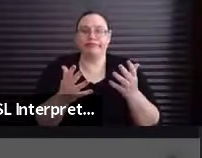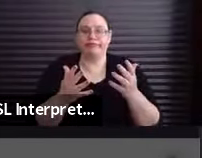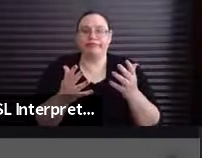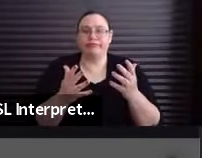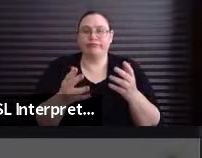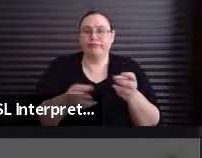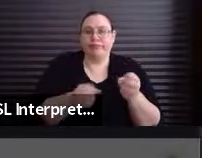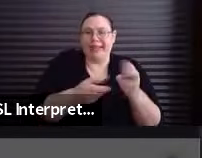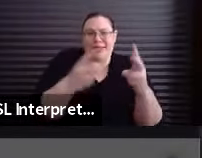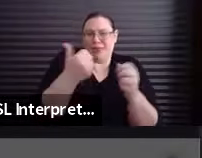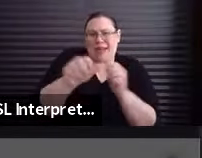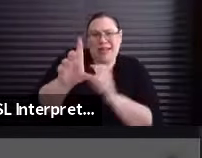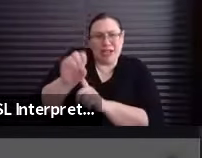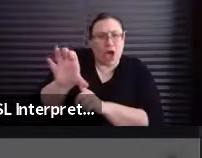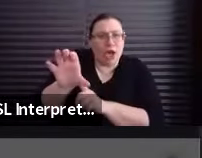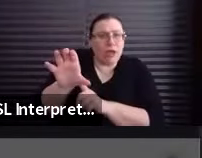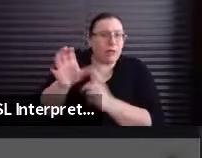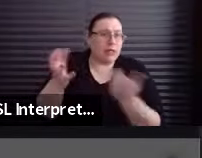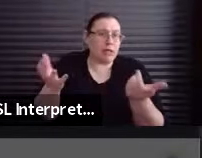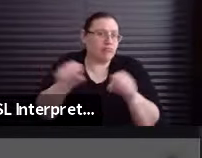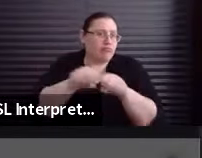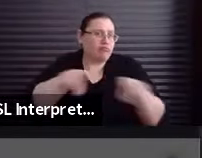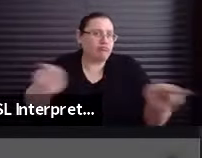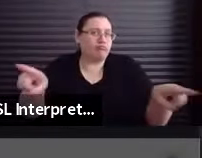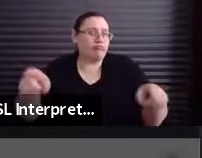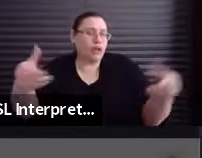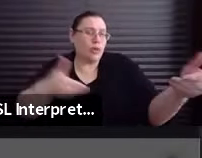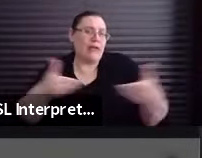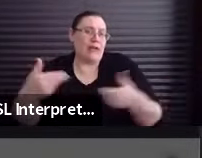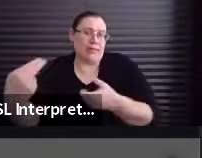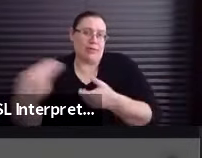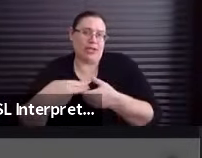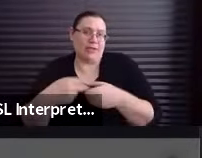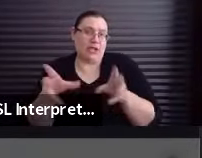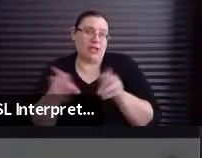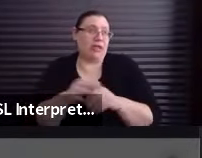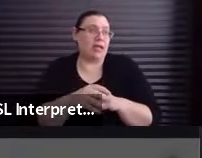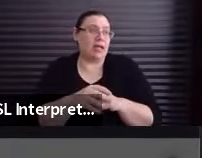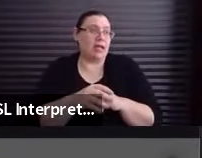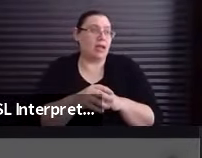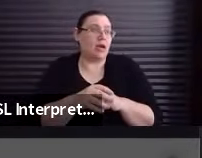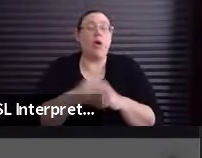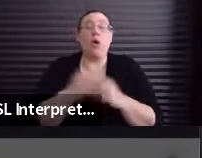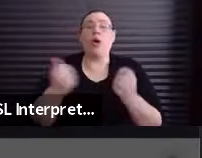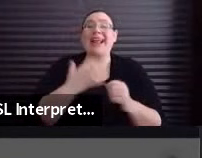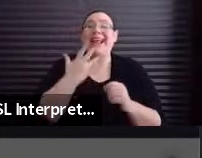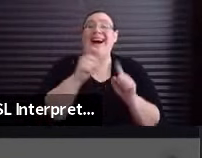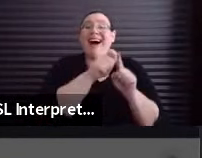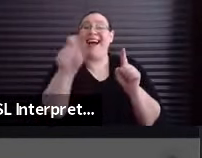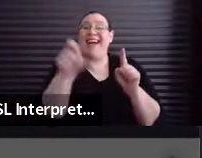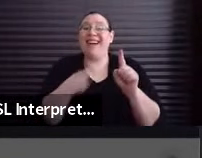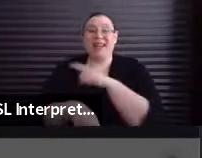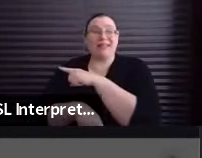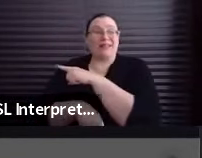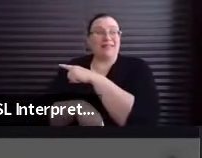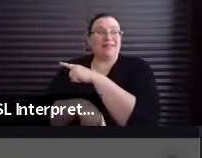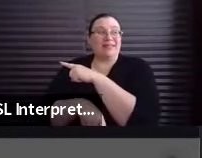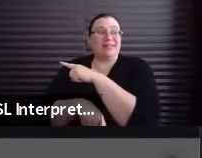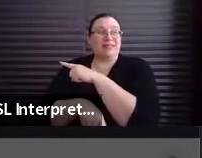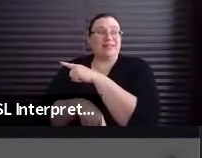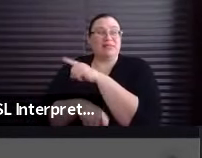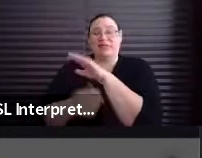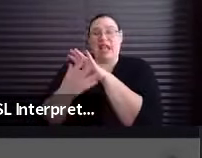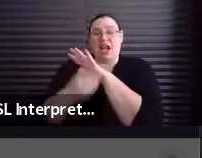into any document to invite my participants to my meeting. I can also just highlight the information if I wanted to and copy it